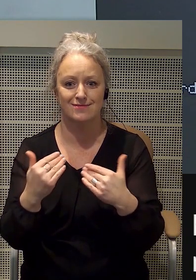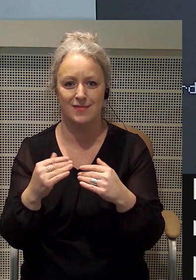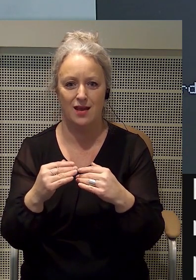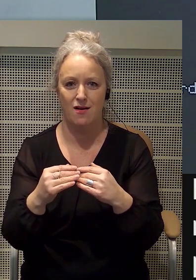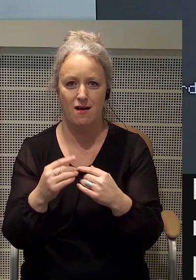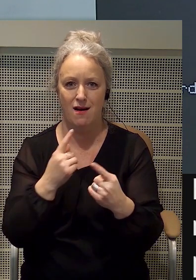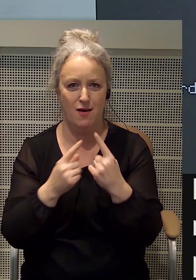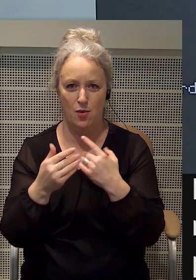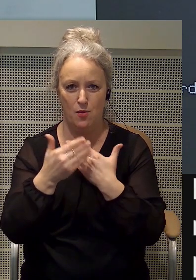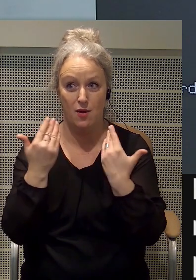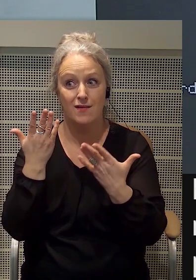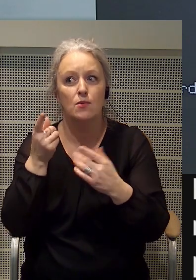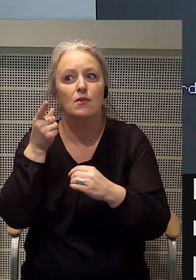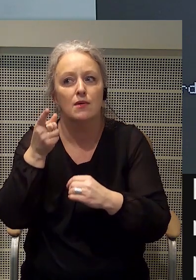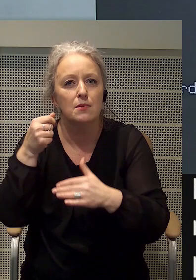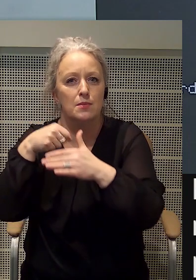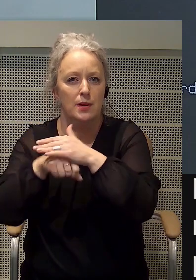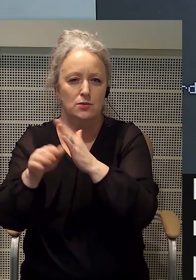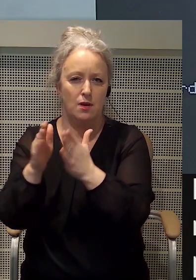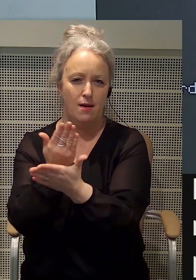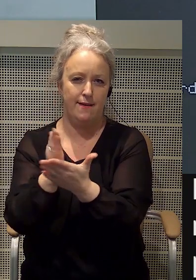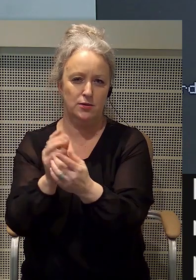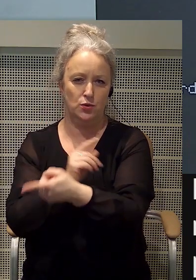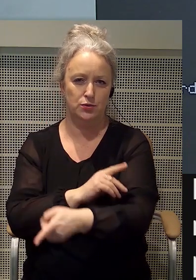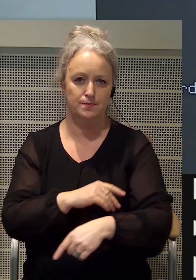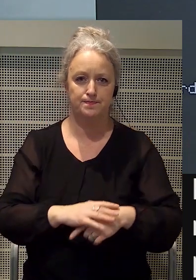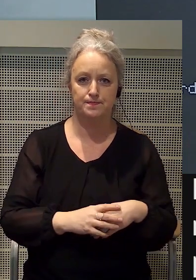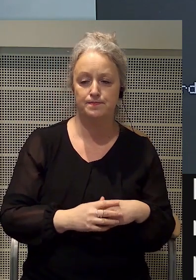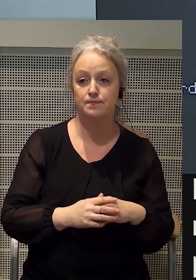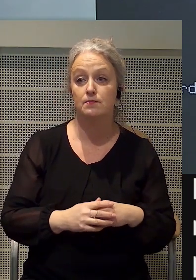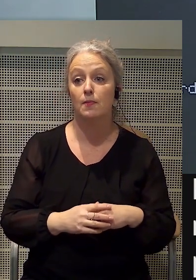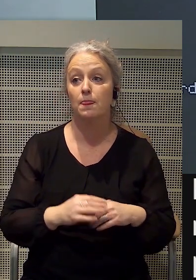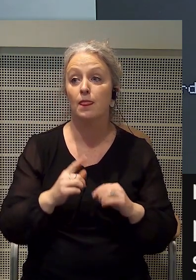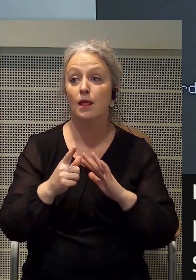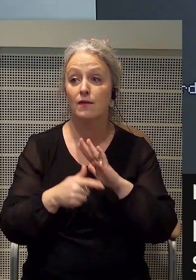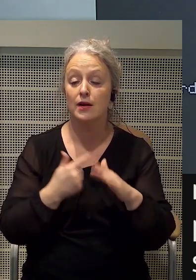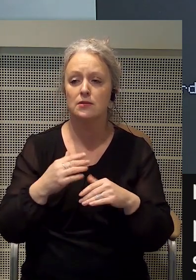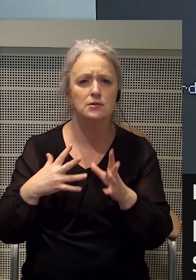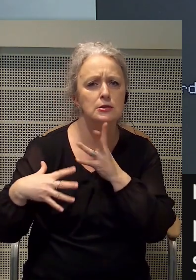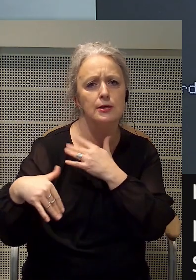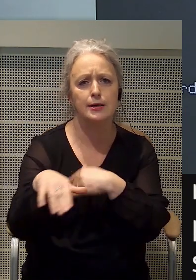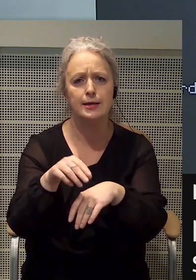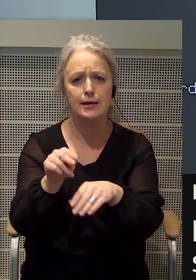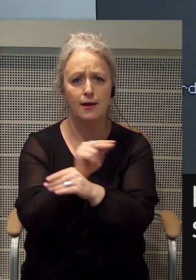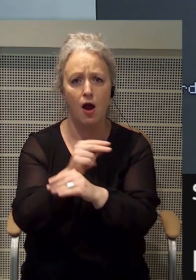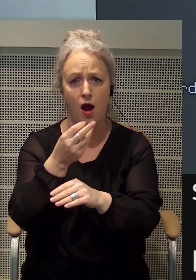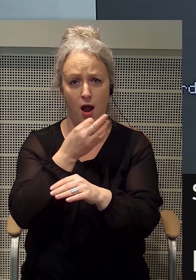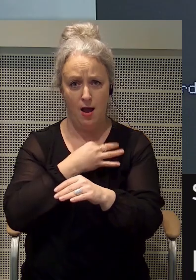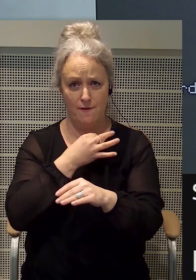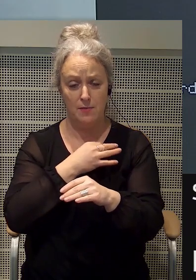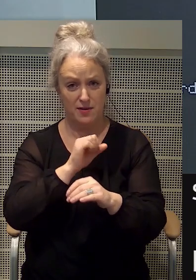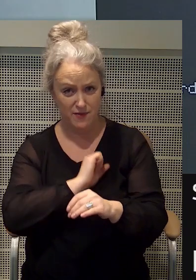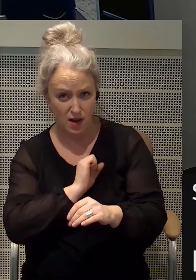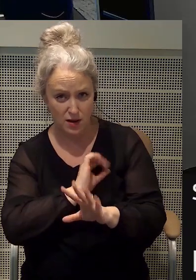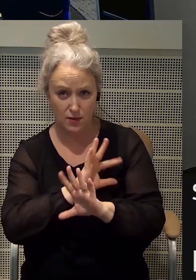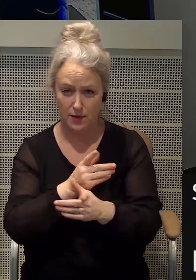been speaking about that here today. Maybe a part of the solution lies there. Then, do we actually